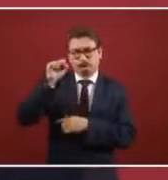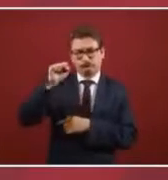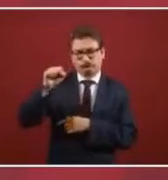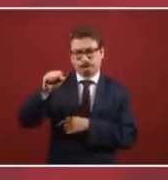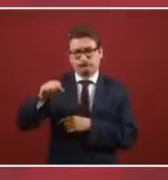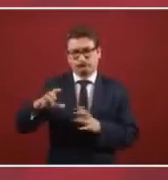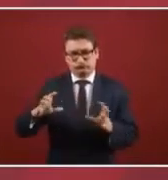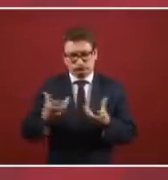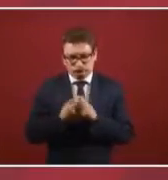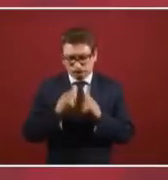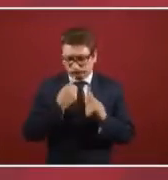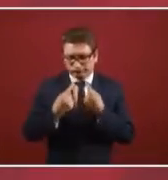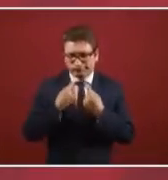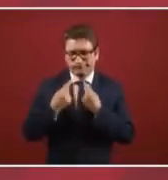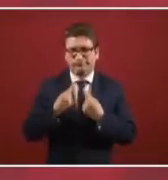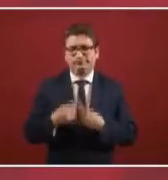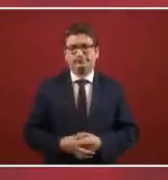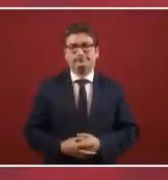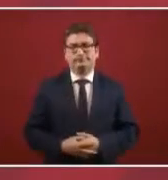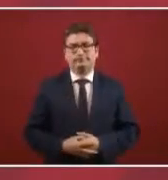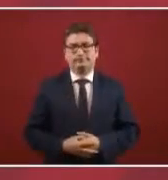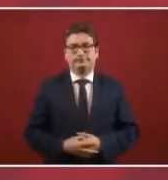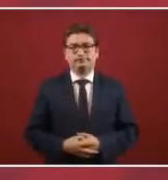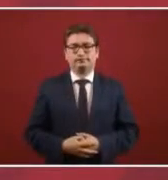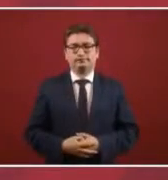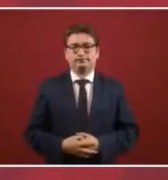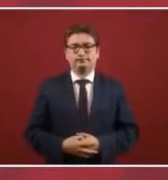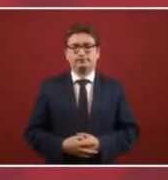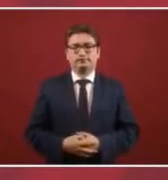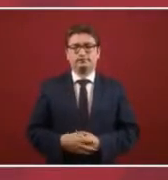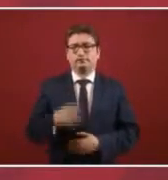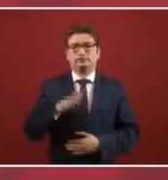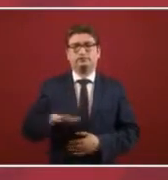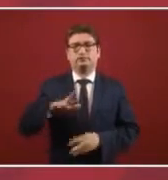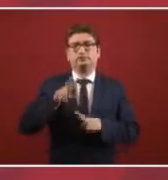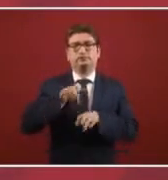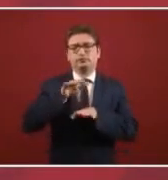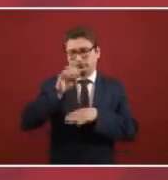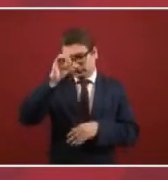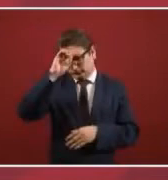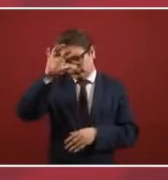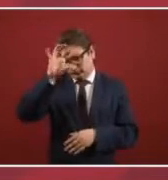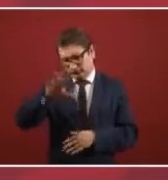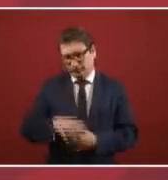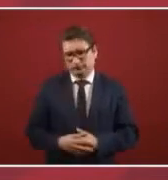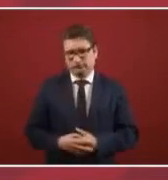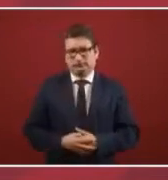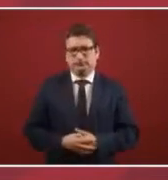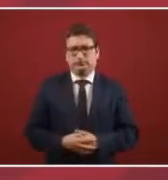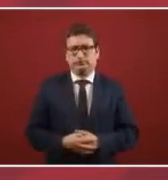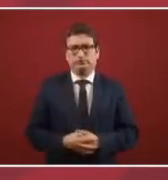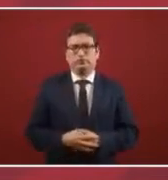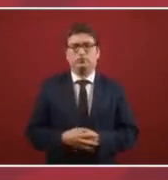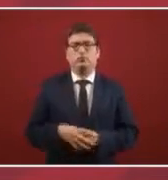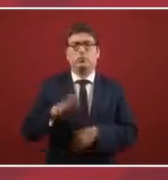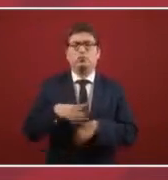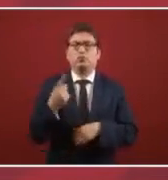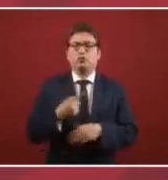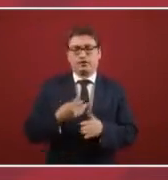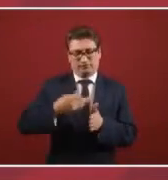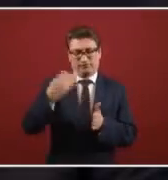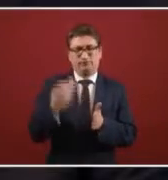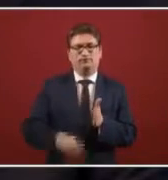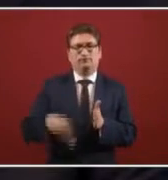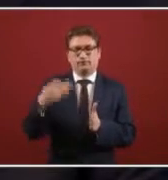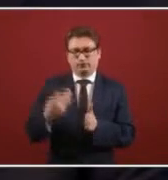syndicates, en todo lo que es la minería. where it has to do with the mineries, Lo que hace falta because it's